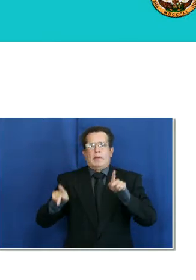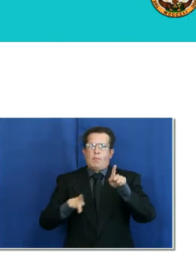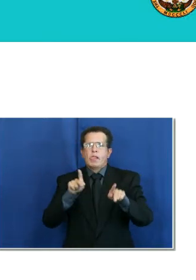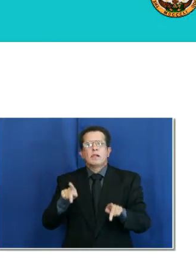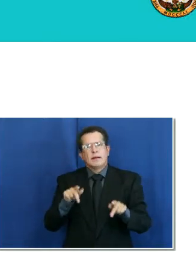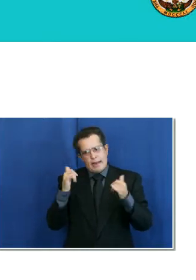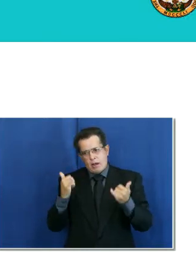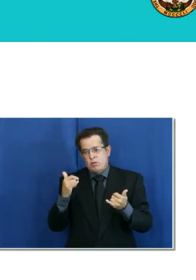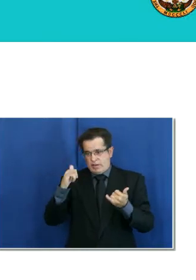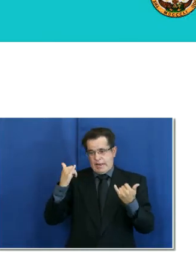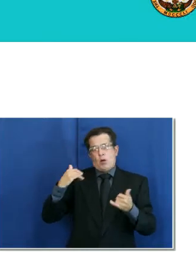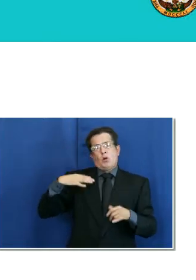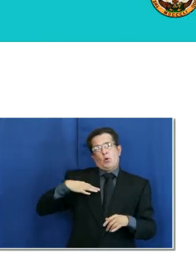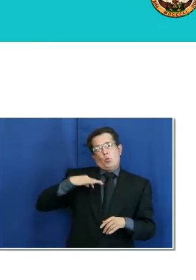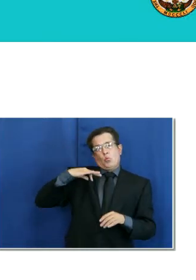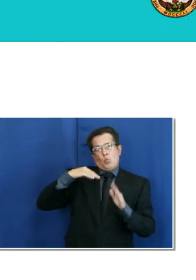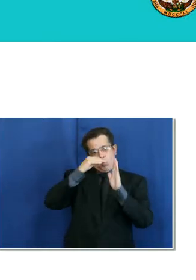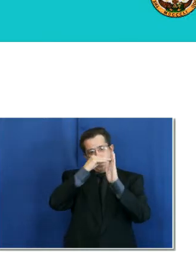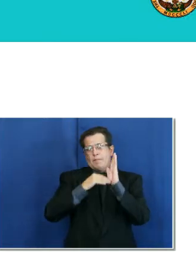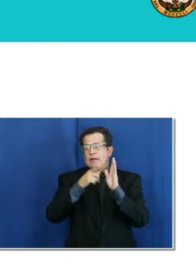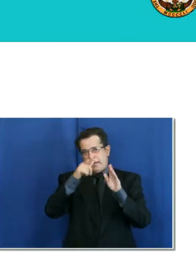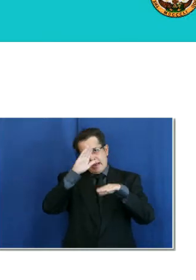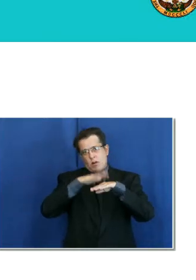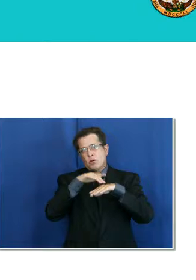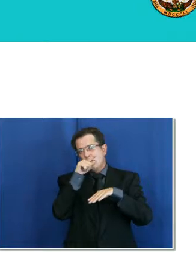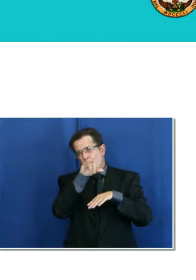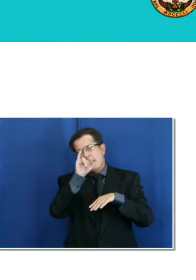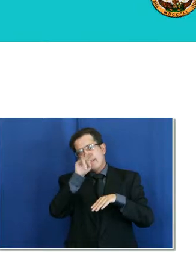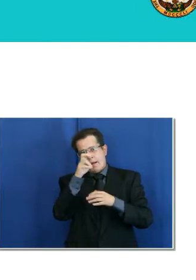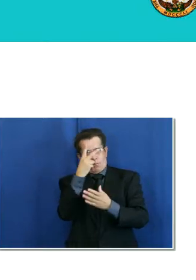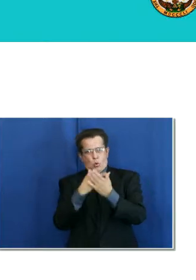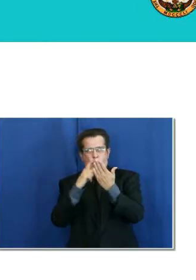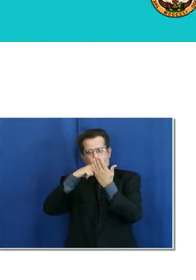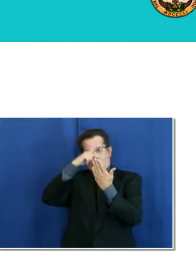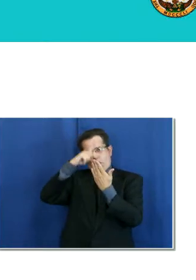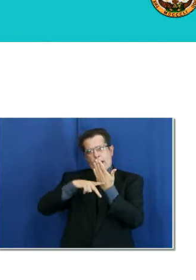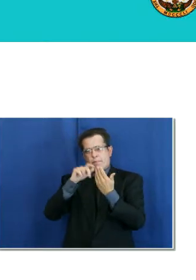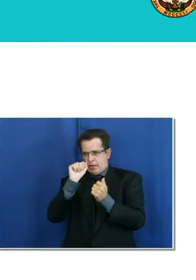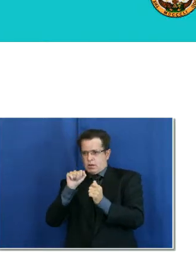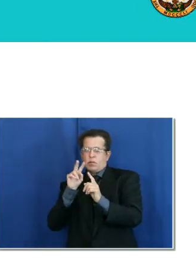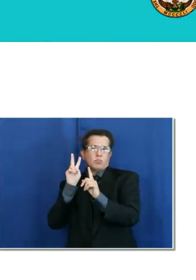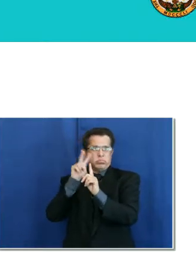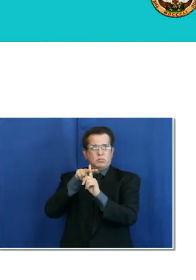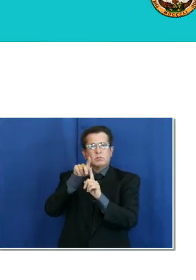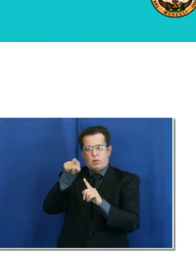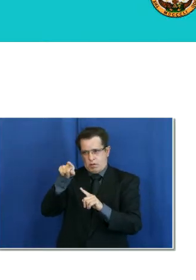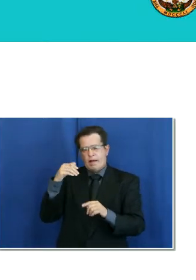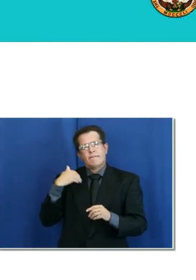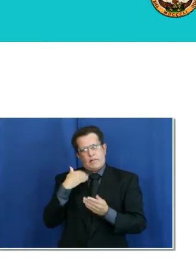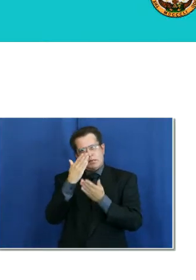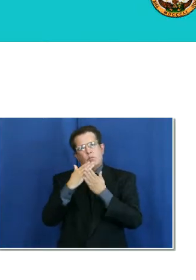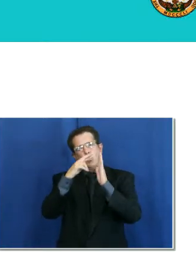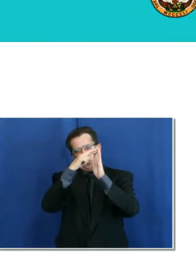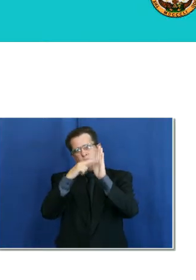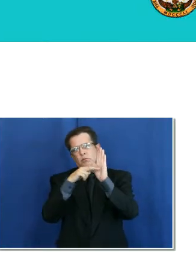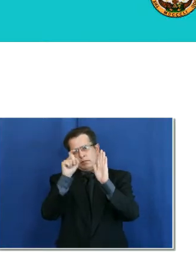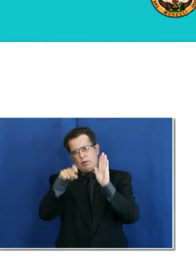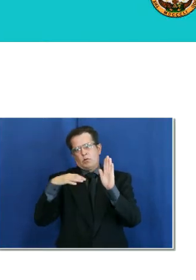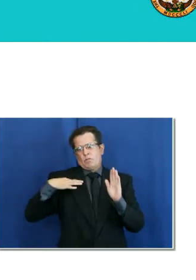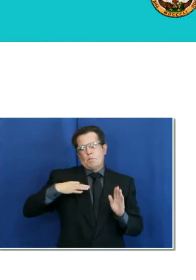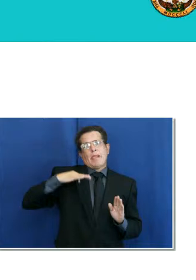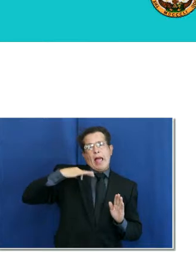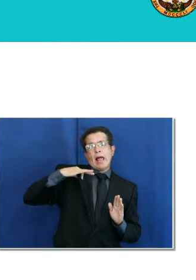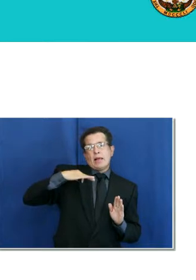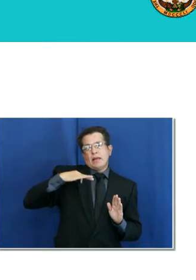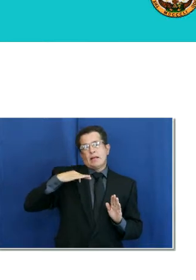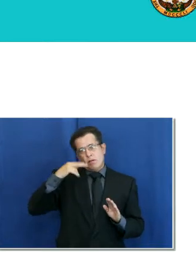Again, participant enrollment is now open for both Great Plates programs. There are eligibility requirements. You can learn more or